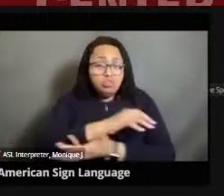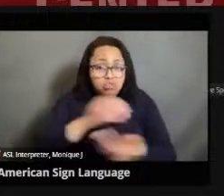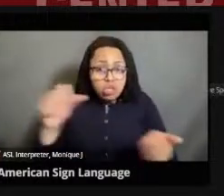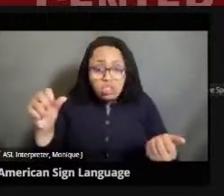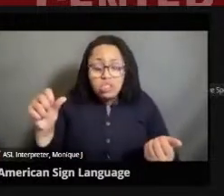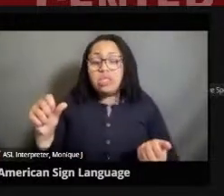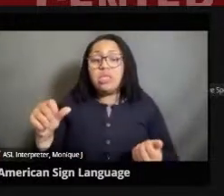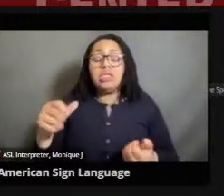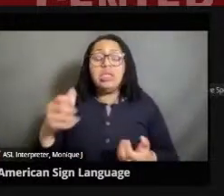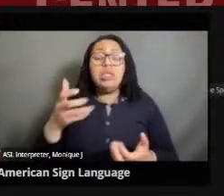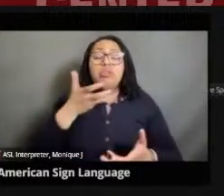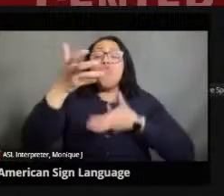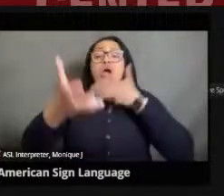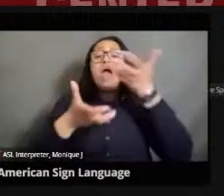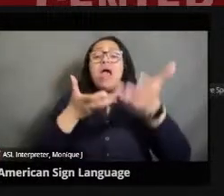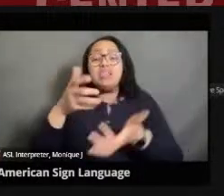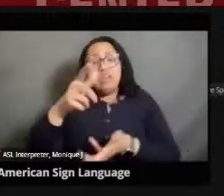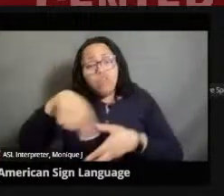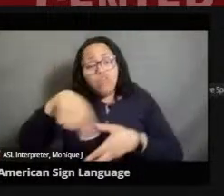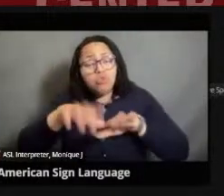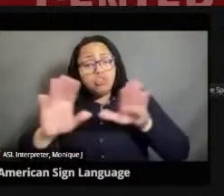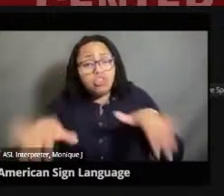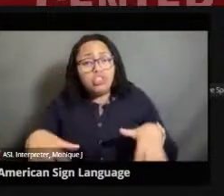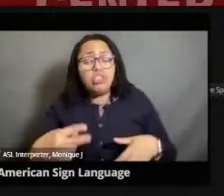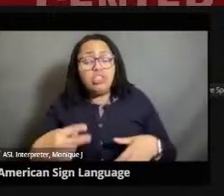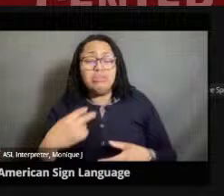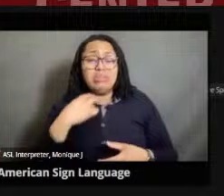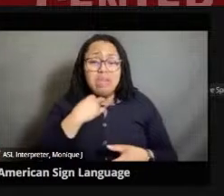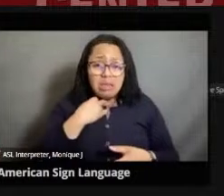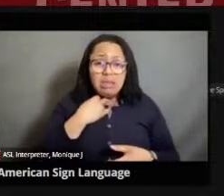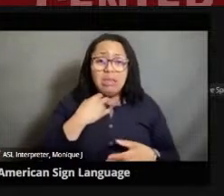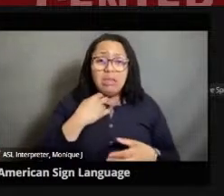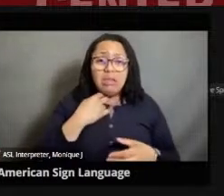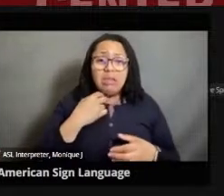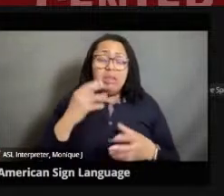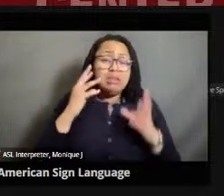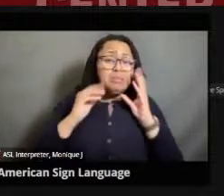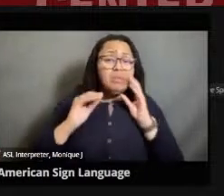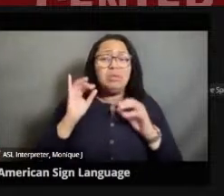cries of children caught in the crossfire,